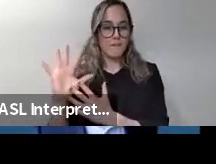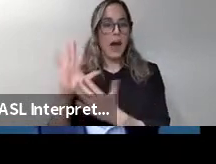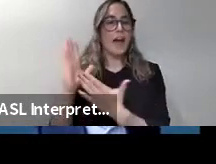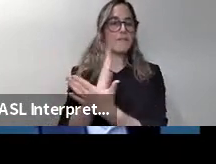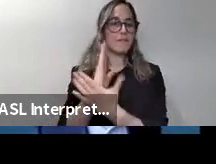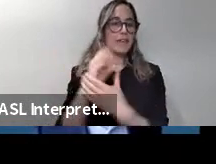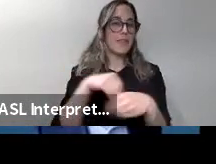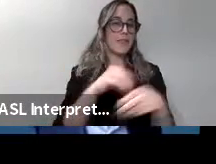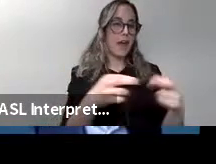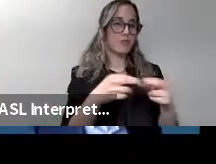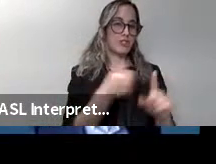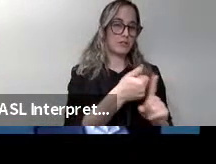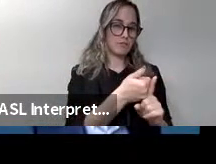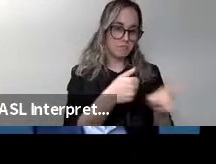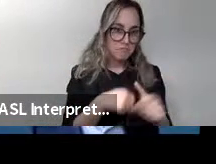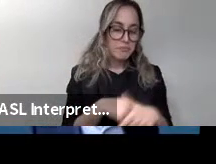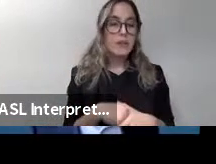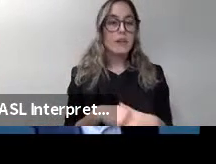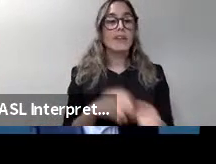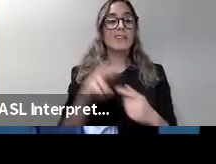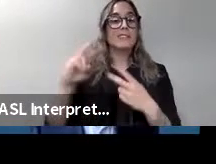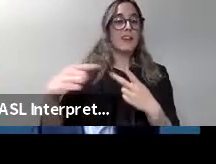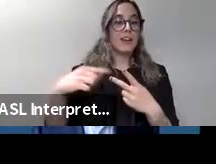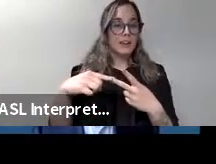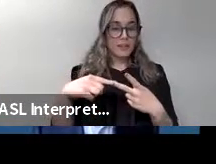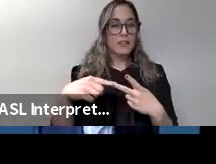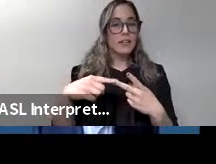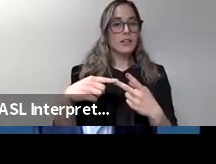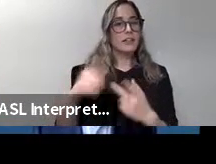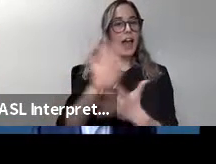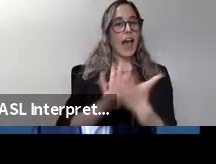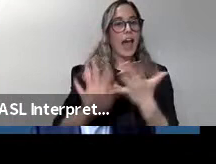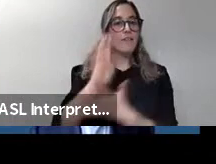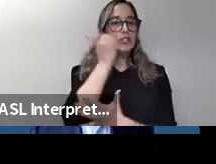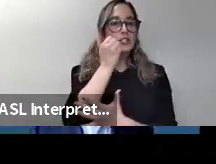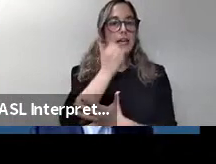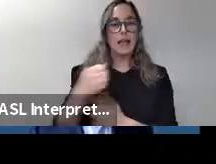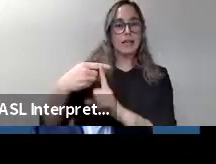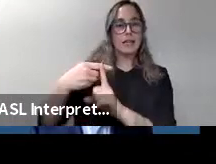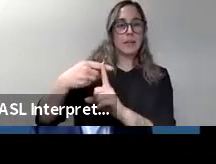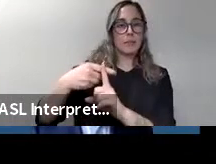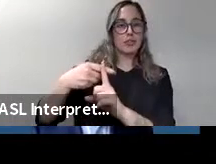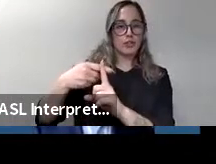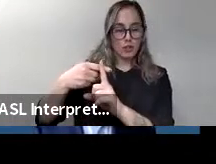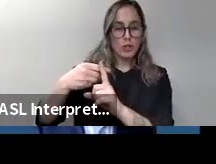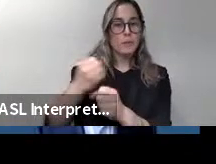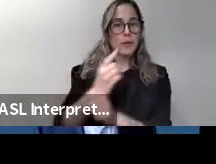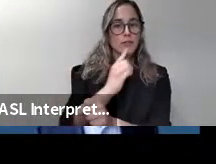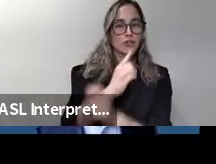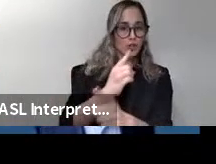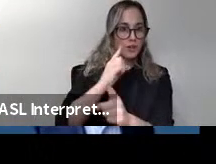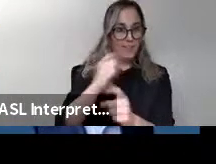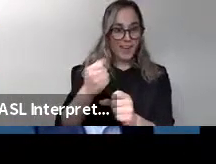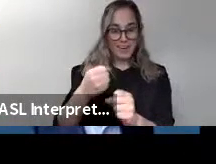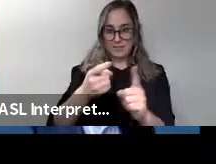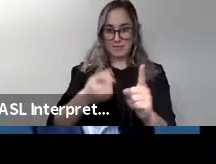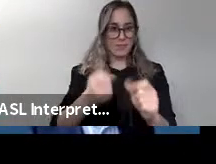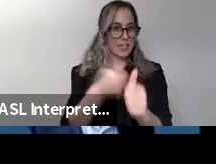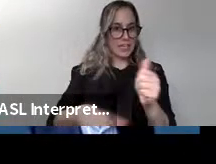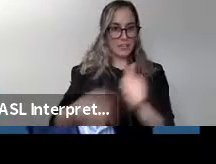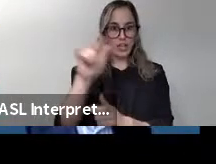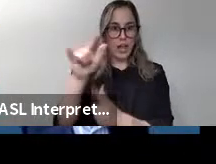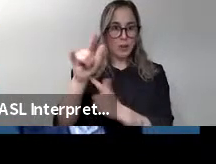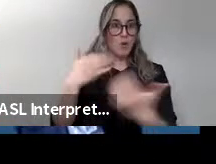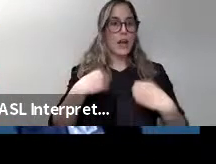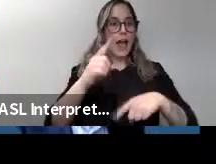region. The second factor, average daily temperature, was chosen to ensure the sample contained airports with a range of temperatures.